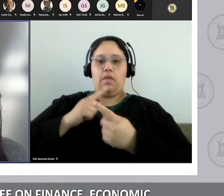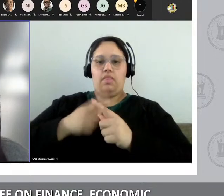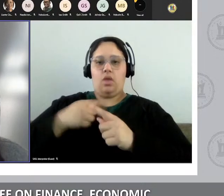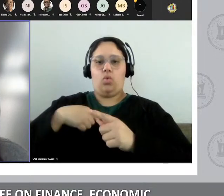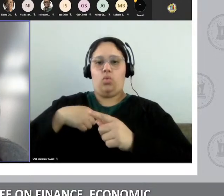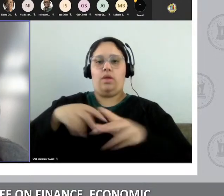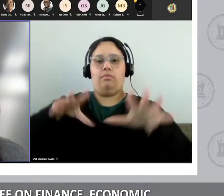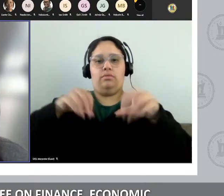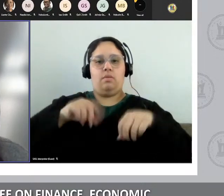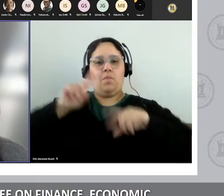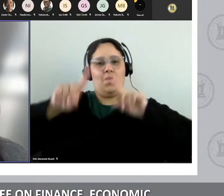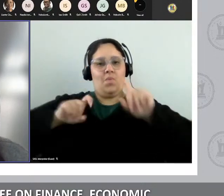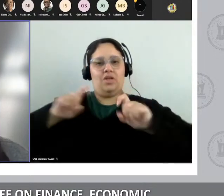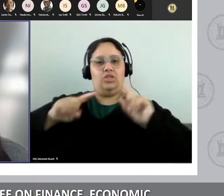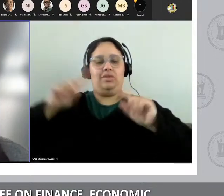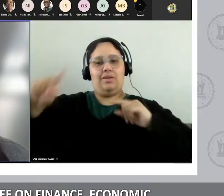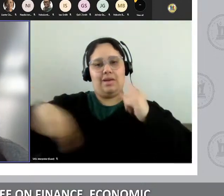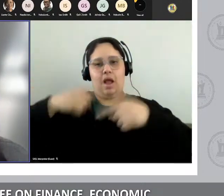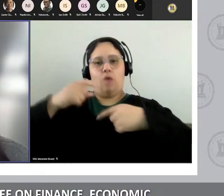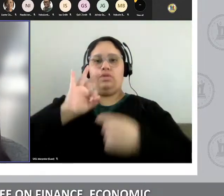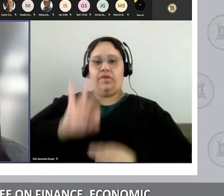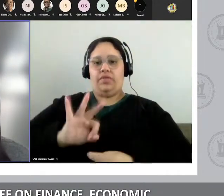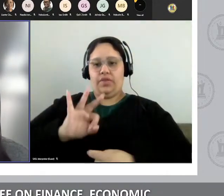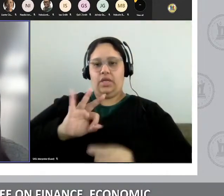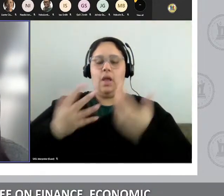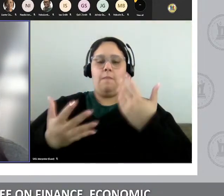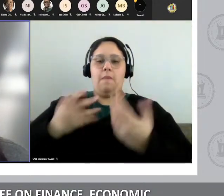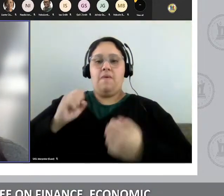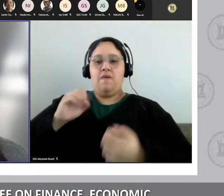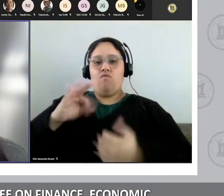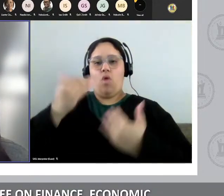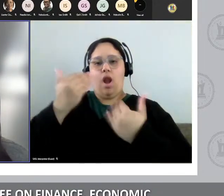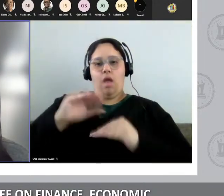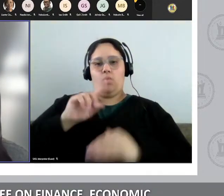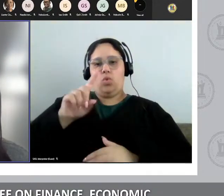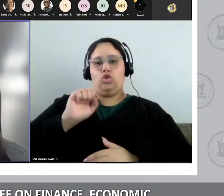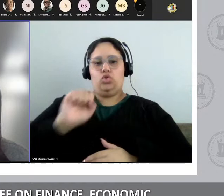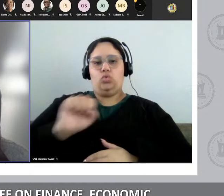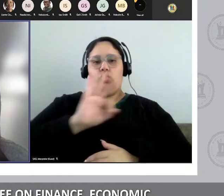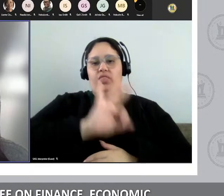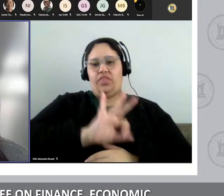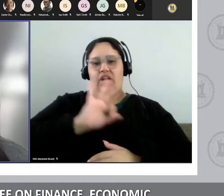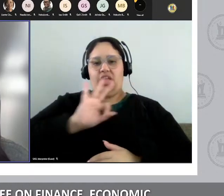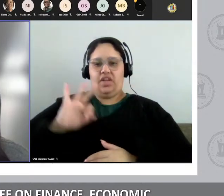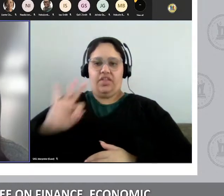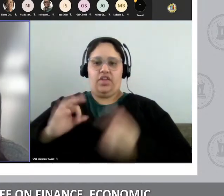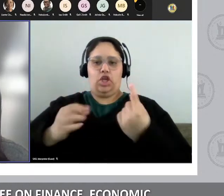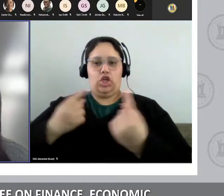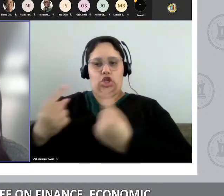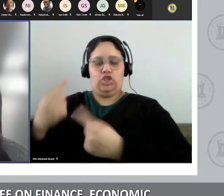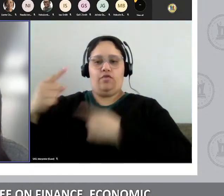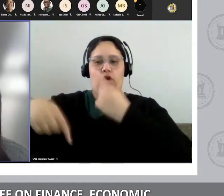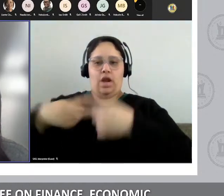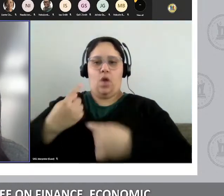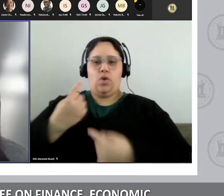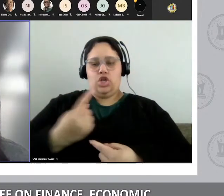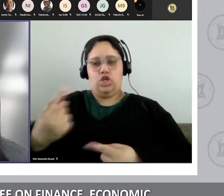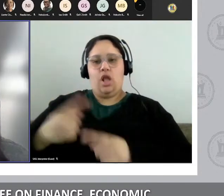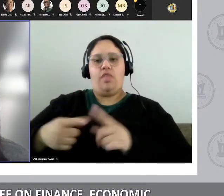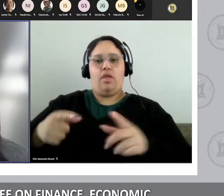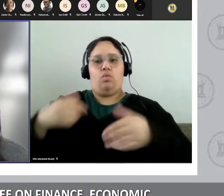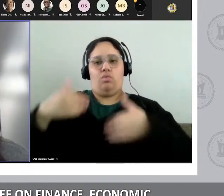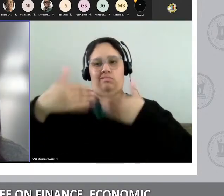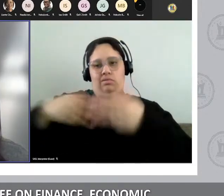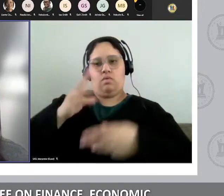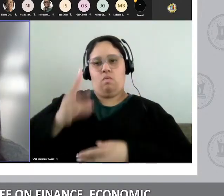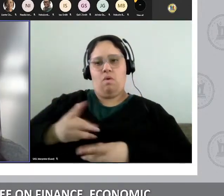take questions in rounds of 3. Perhaps if you could limit your questions to 3 per person per round, and we'll take it from